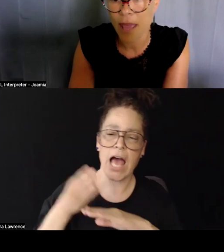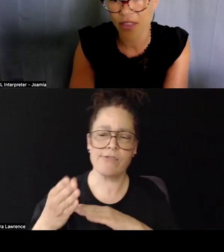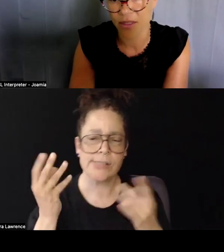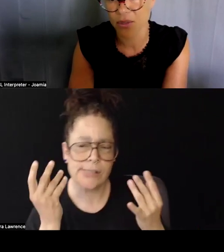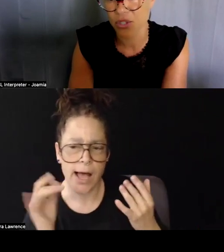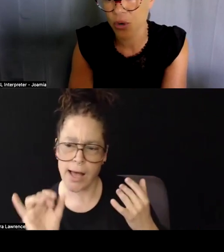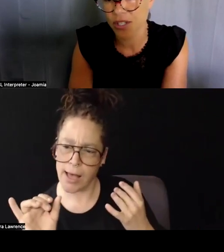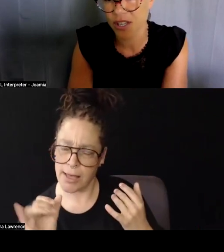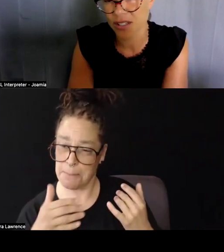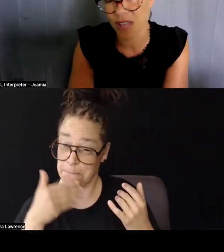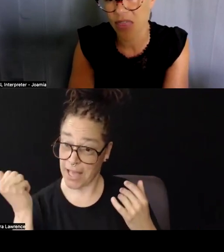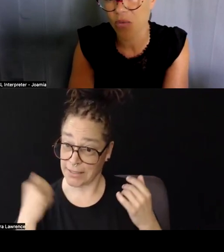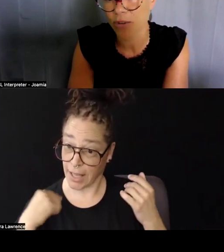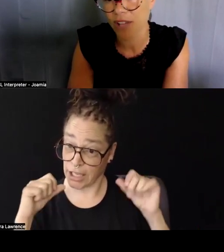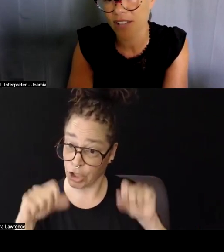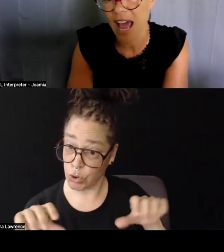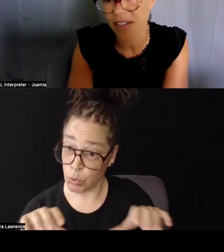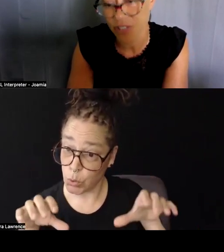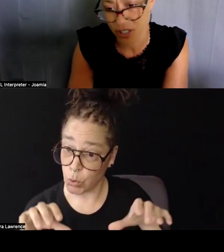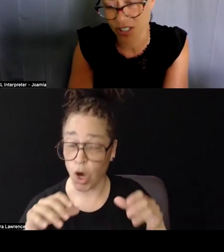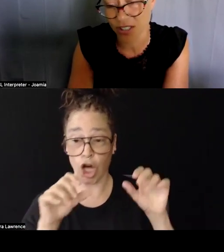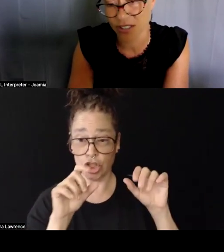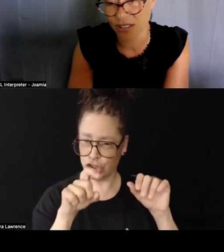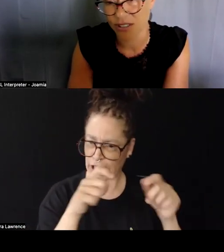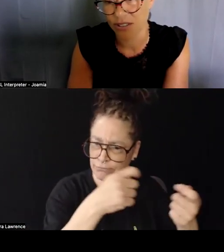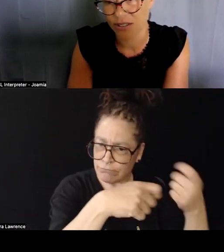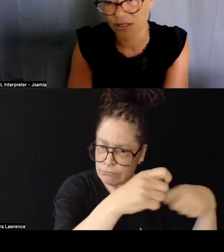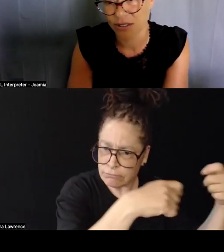while you're making those choices, and then reflect after